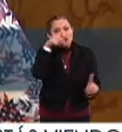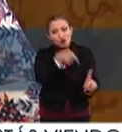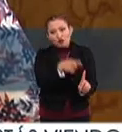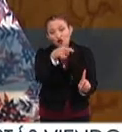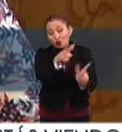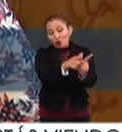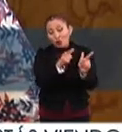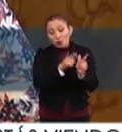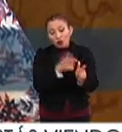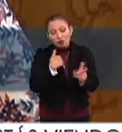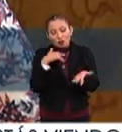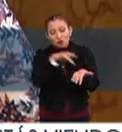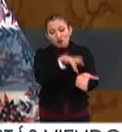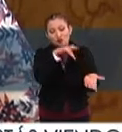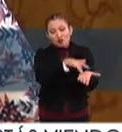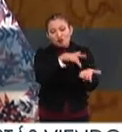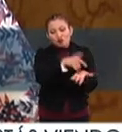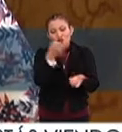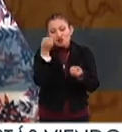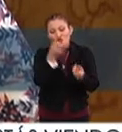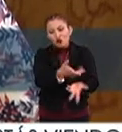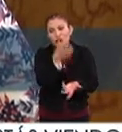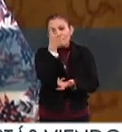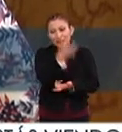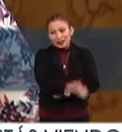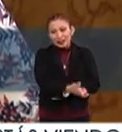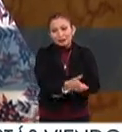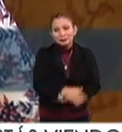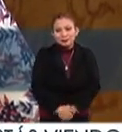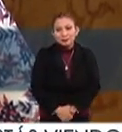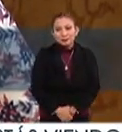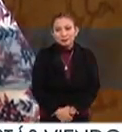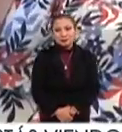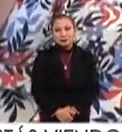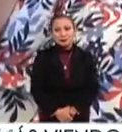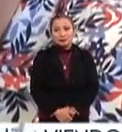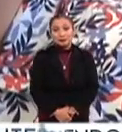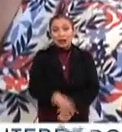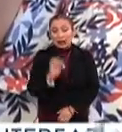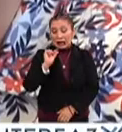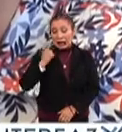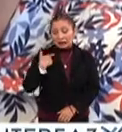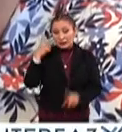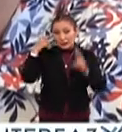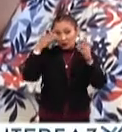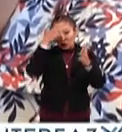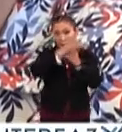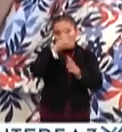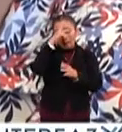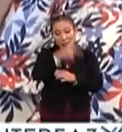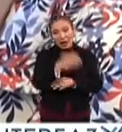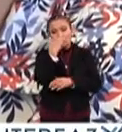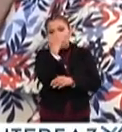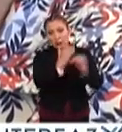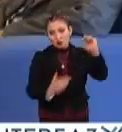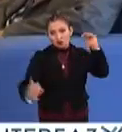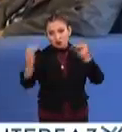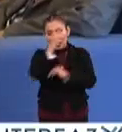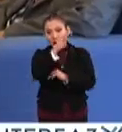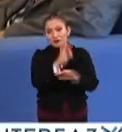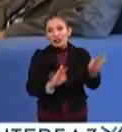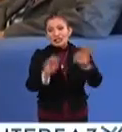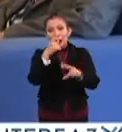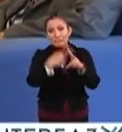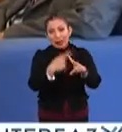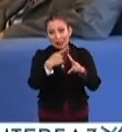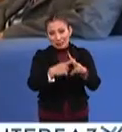And of course, women would be one of the minority groups. En su reciente visita a México a la Escuela Superior de Física